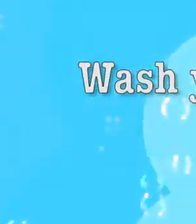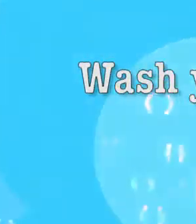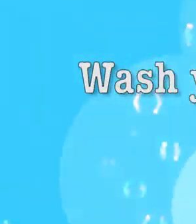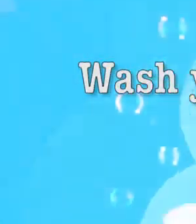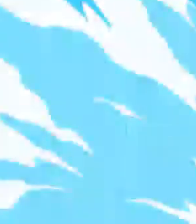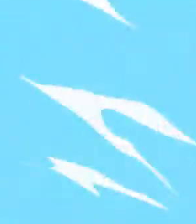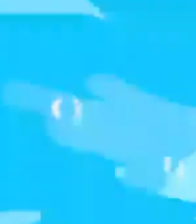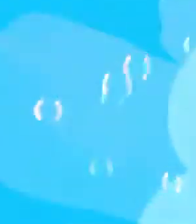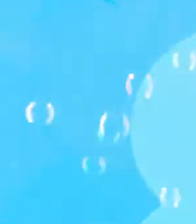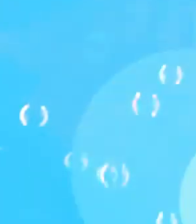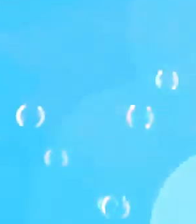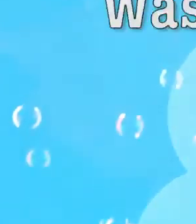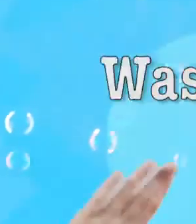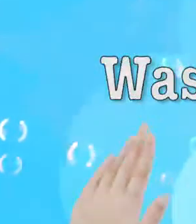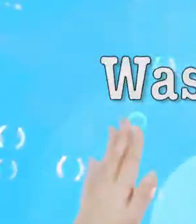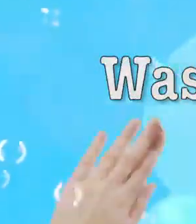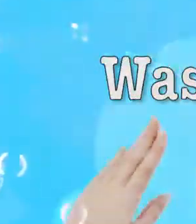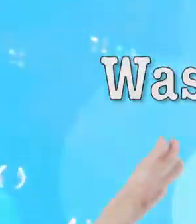between.